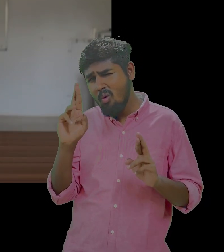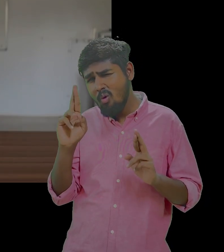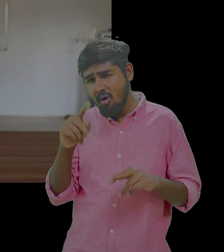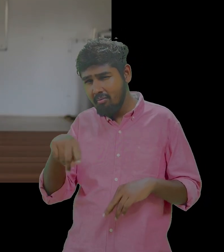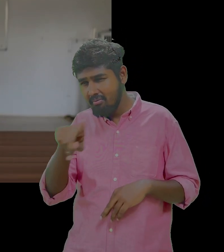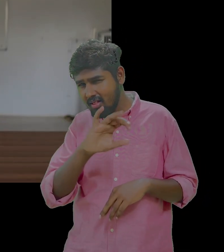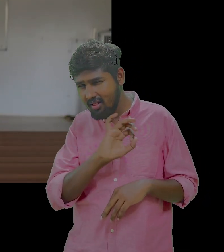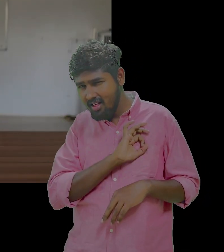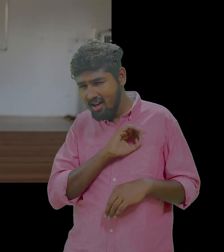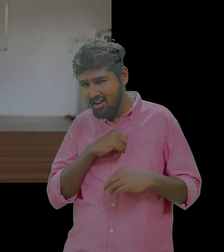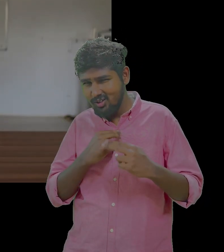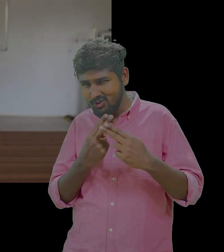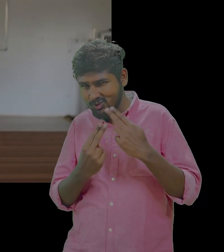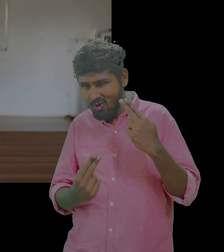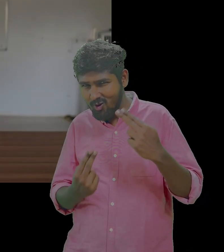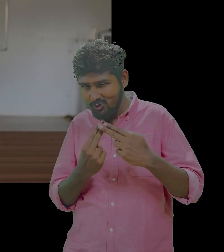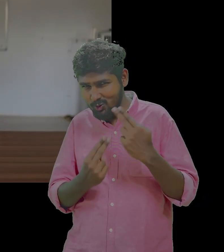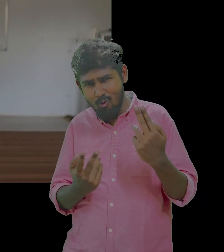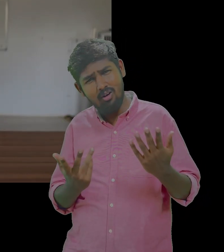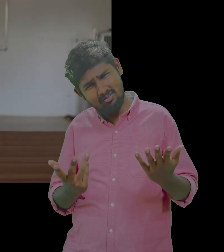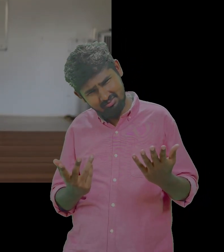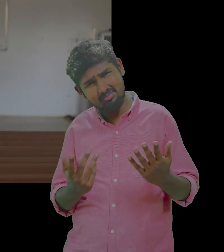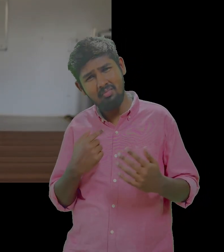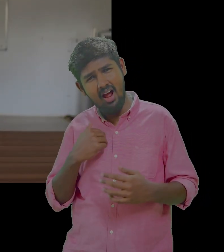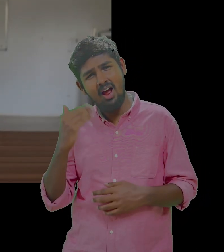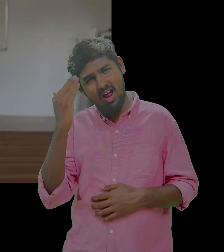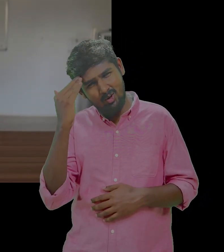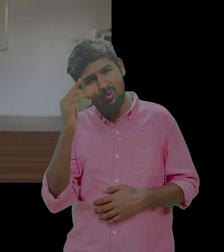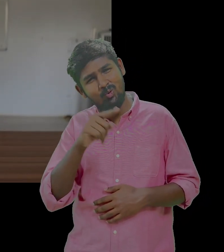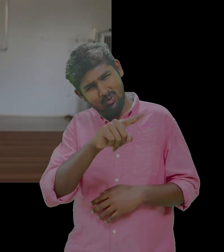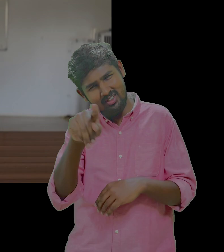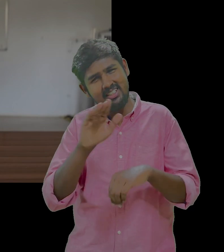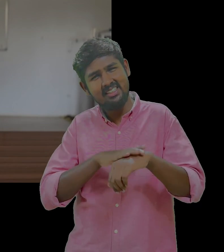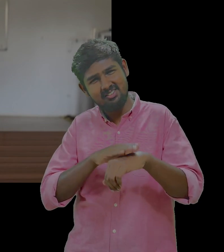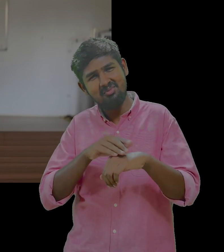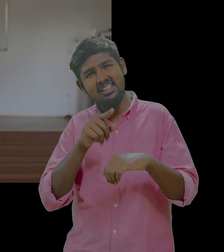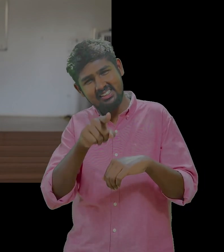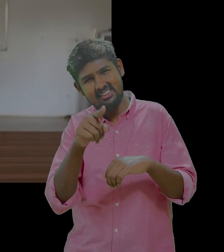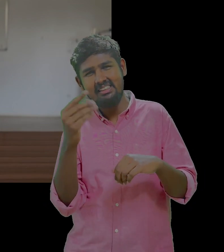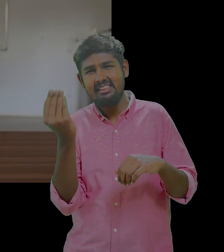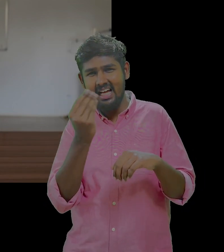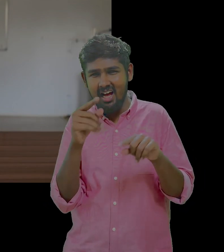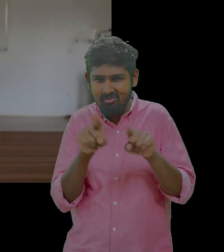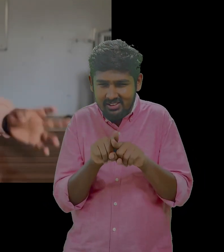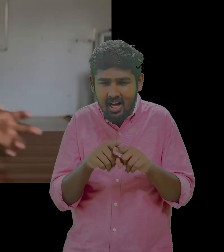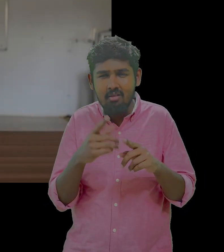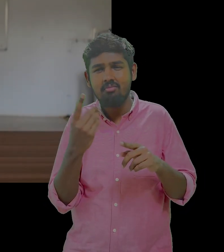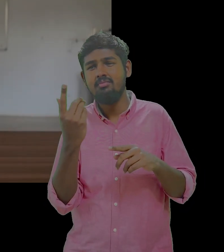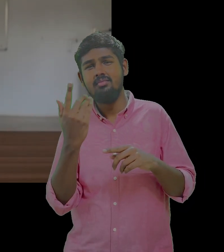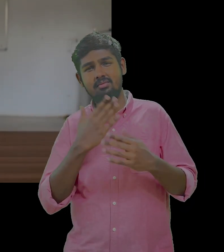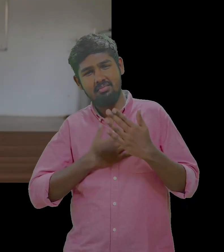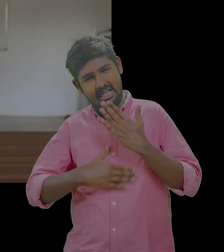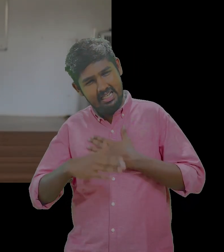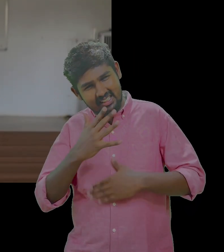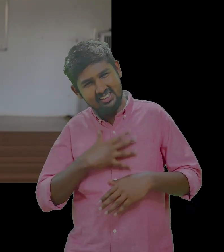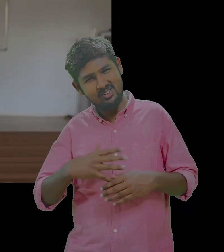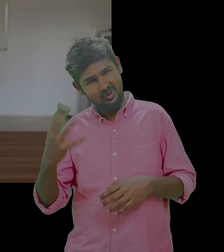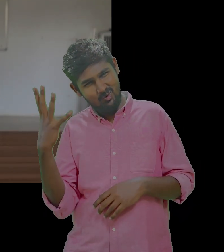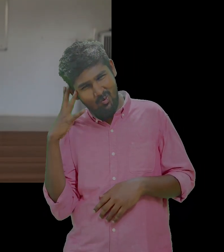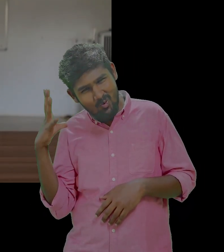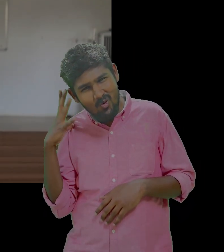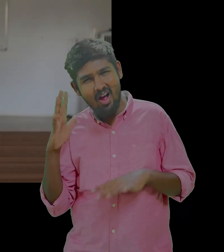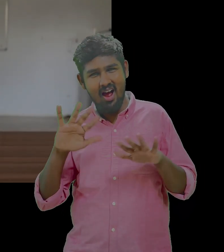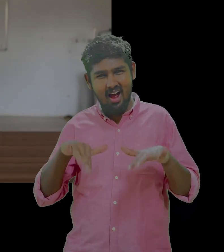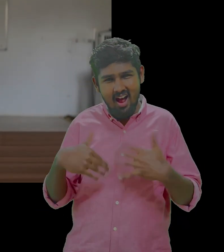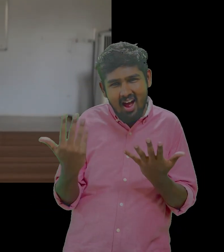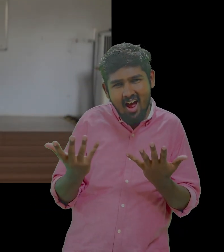and today I am able to see who I am or what I am, how I am able to do my work because of these experiences. I hope